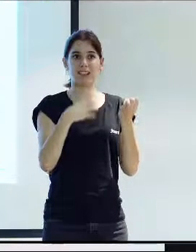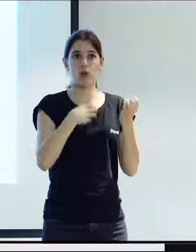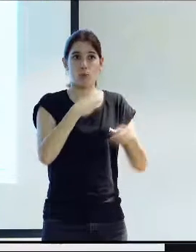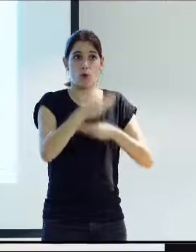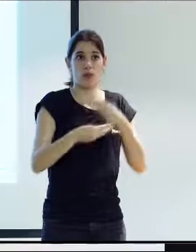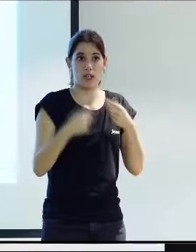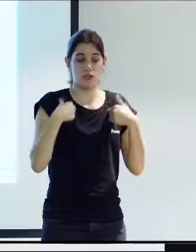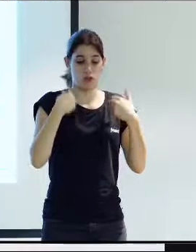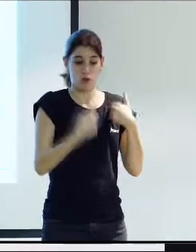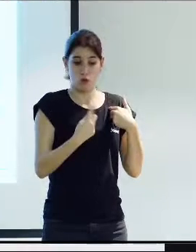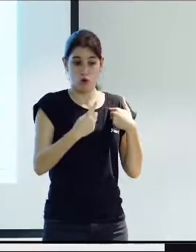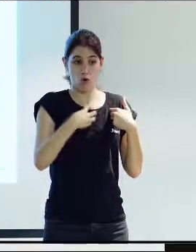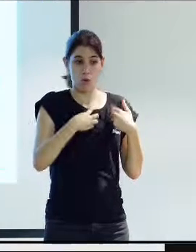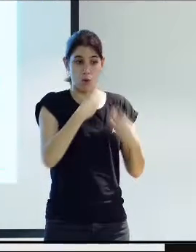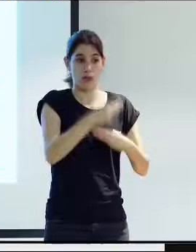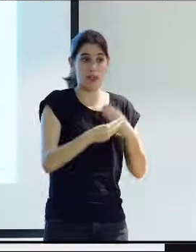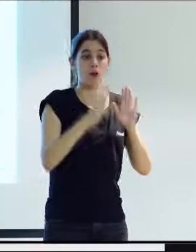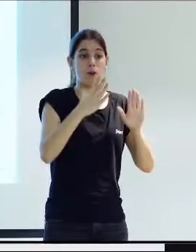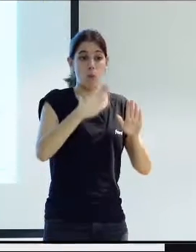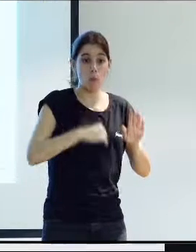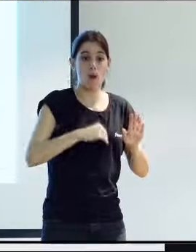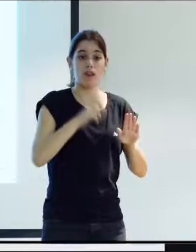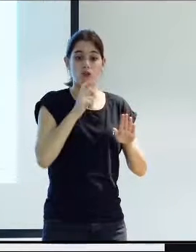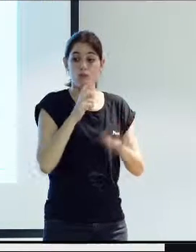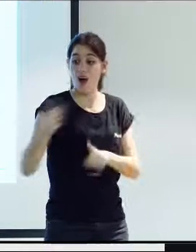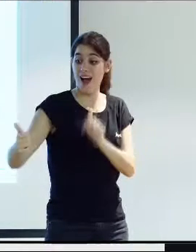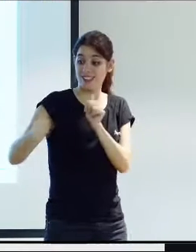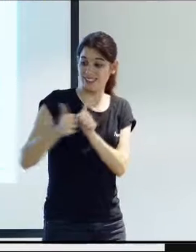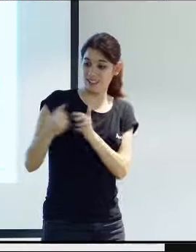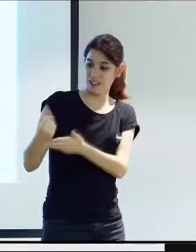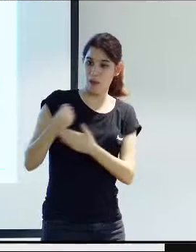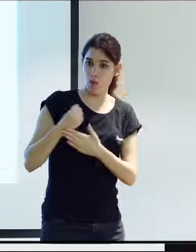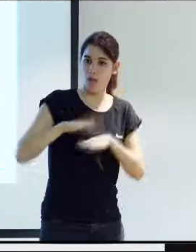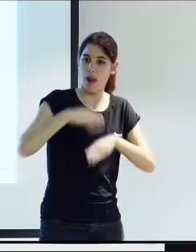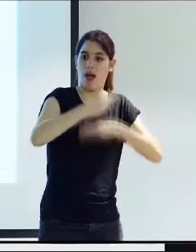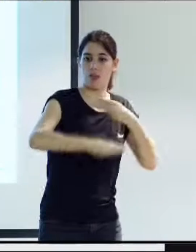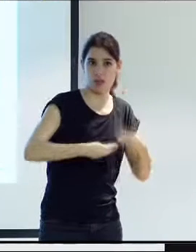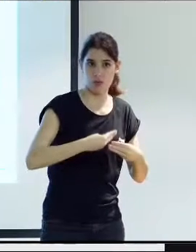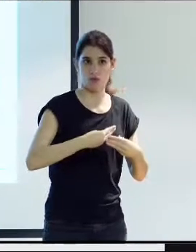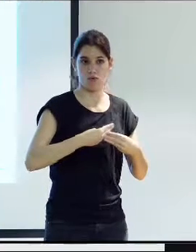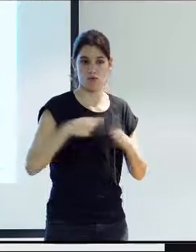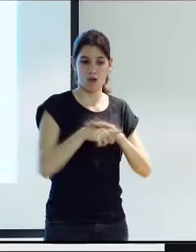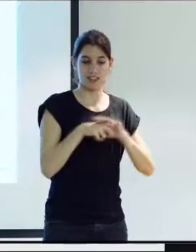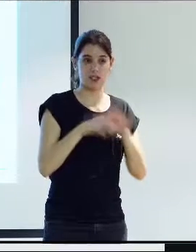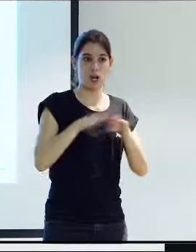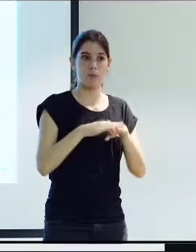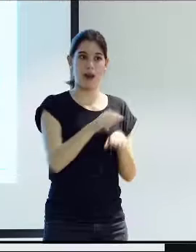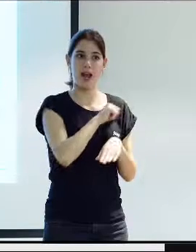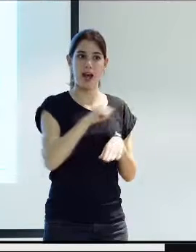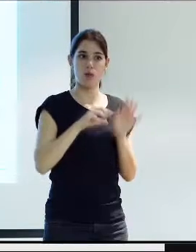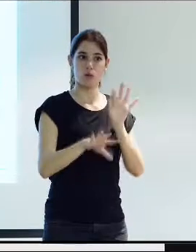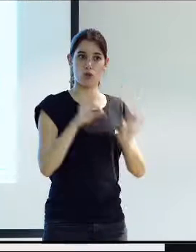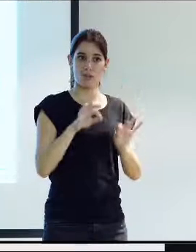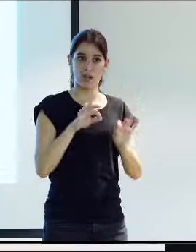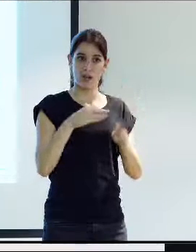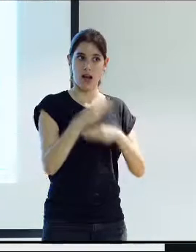self-management and all those aspects of lives that we, and in our lives that we can do ourselves. And then a personal assistant